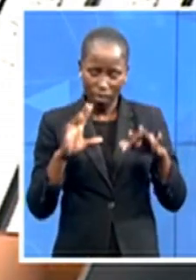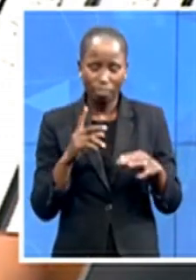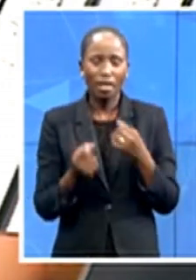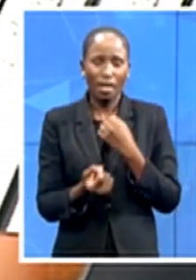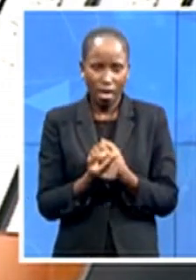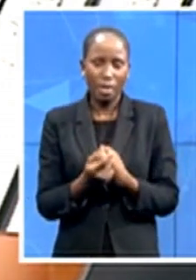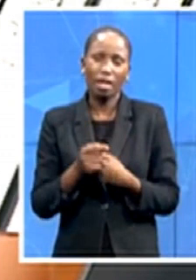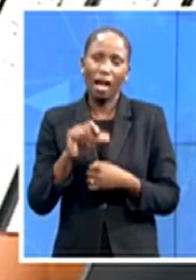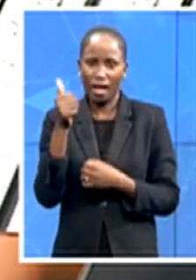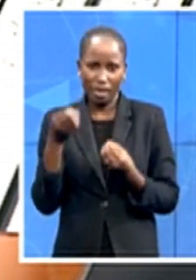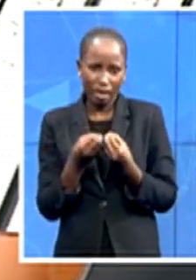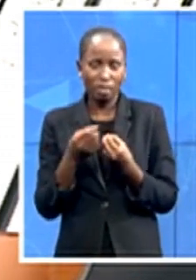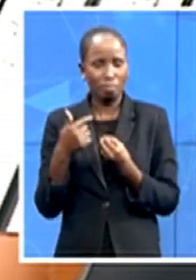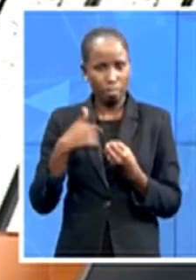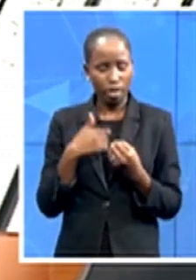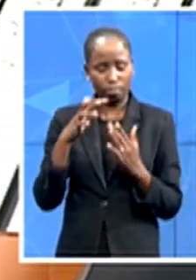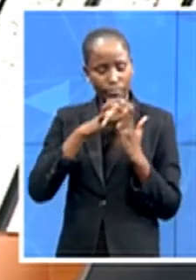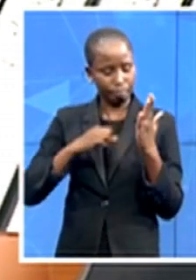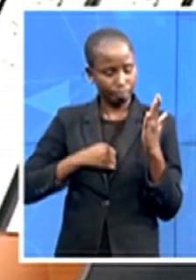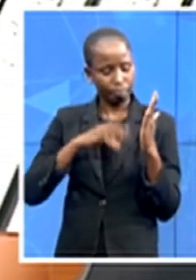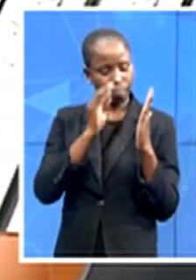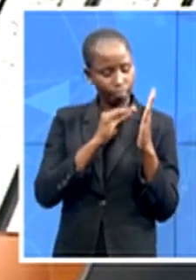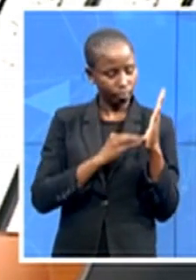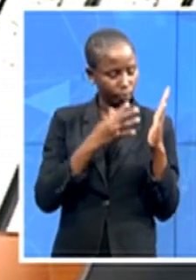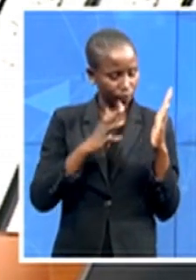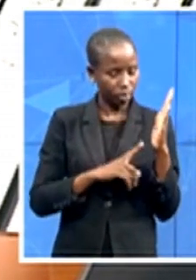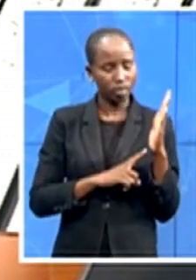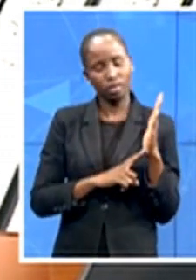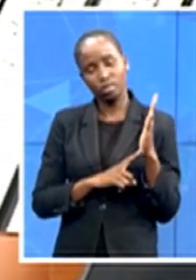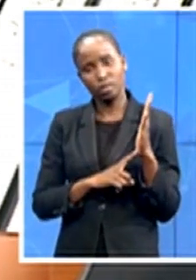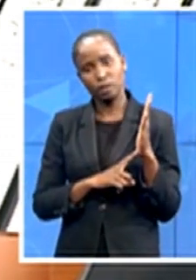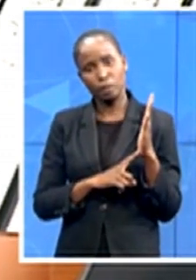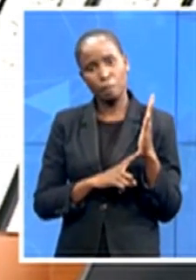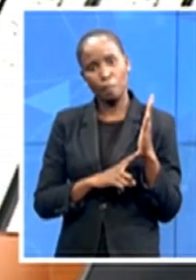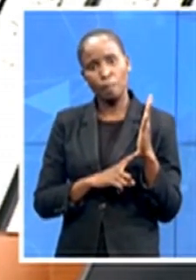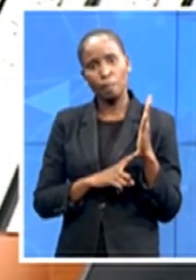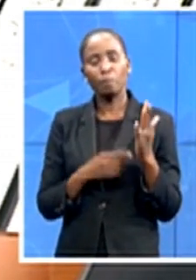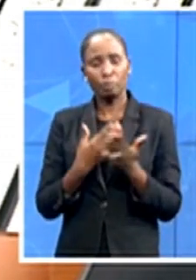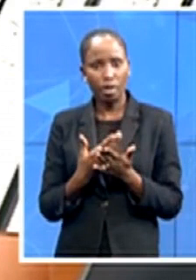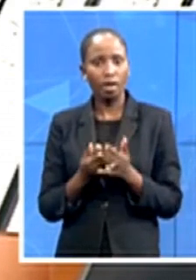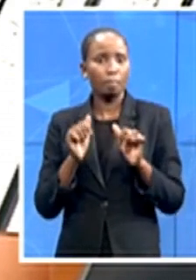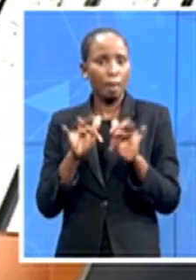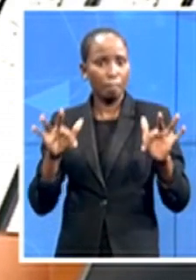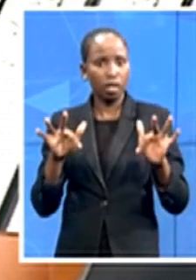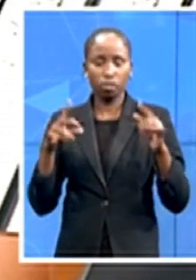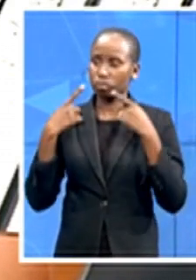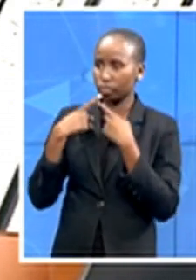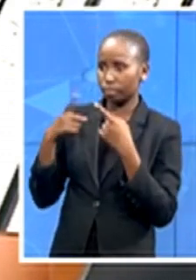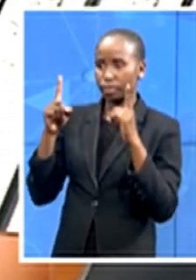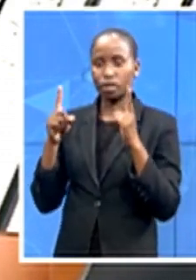it was necessary to make public statements on decisions which I considered contrary to national